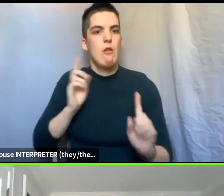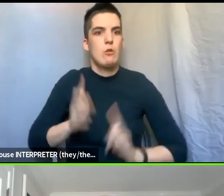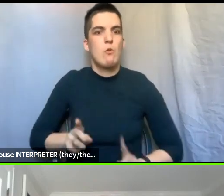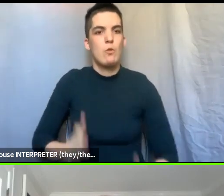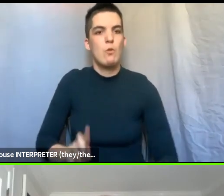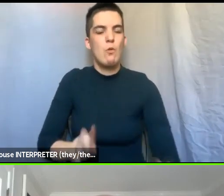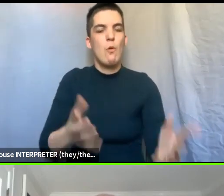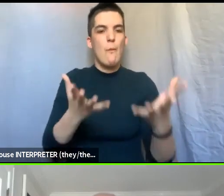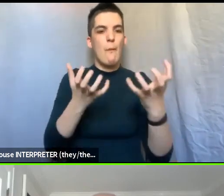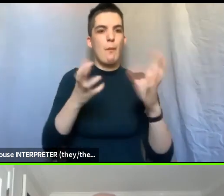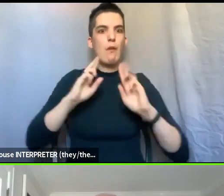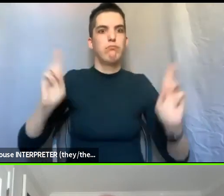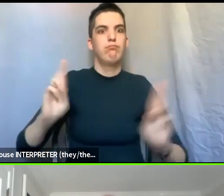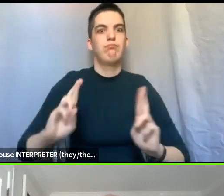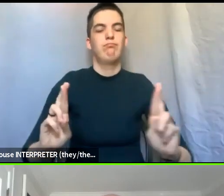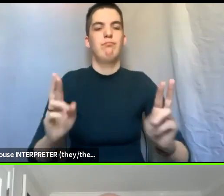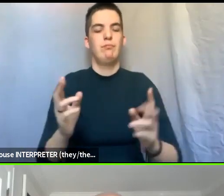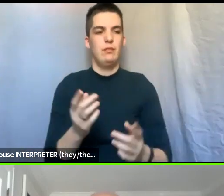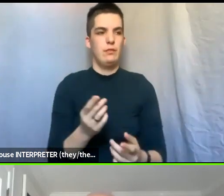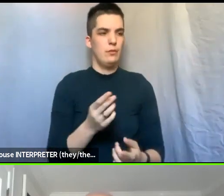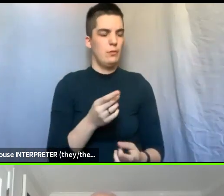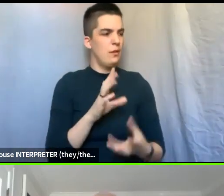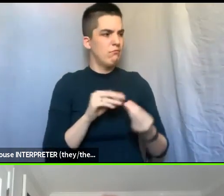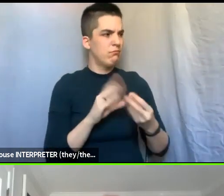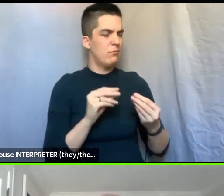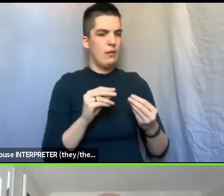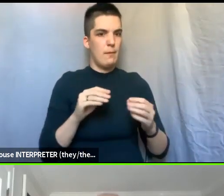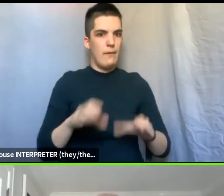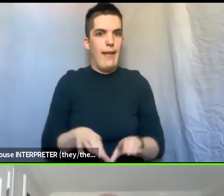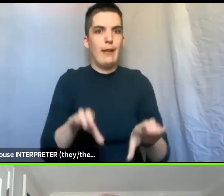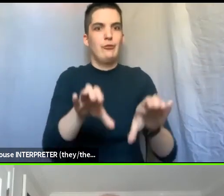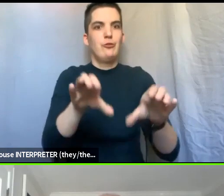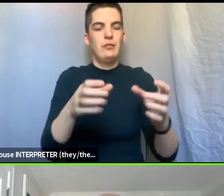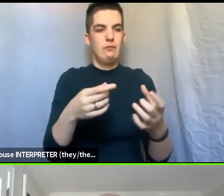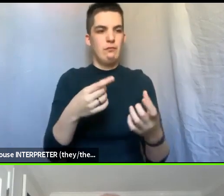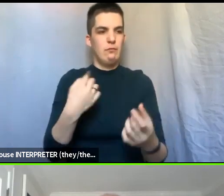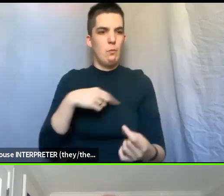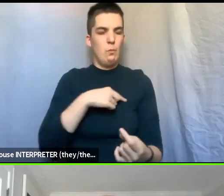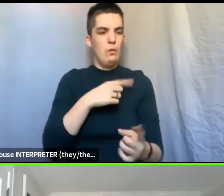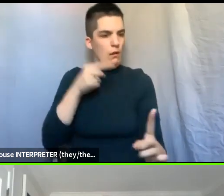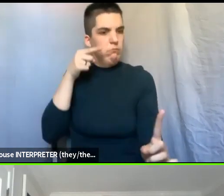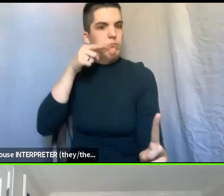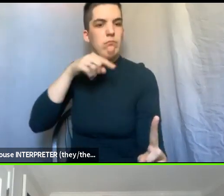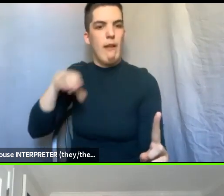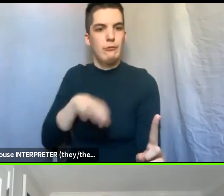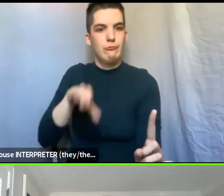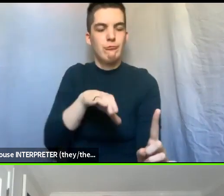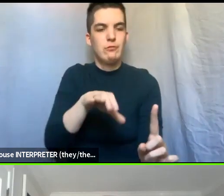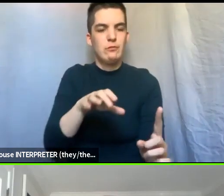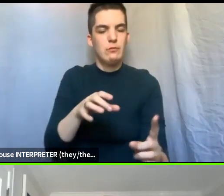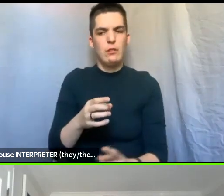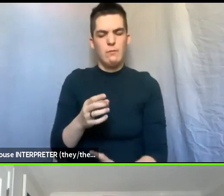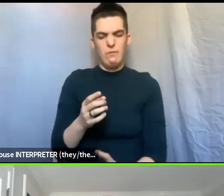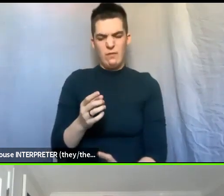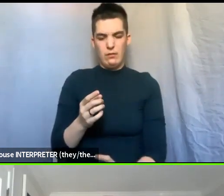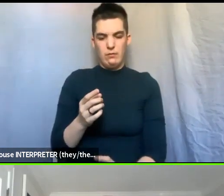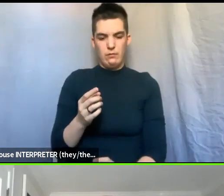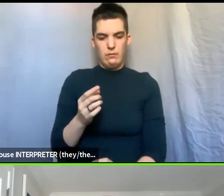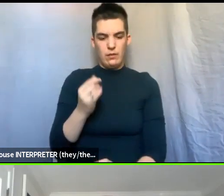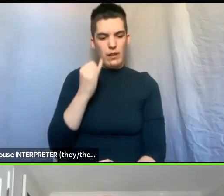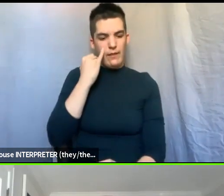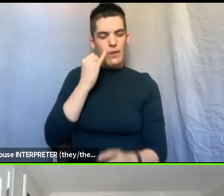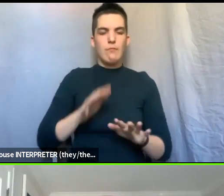action in rehearsal. What's the action of the scene? What's the physical action of what we're doing? But stillness